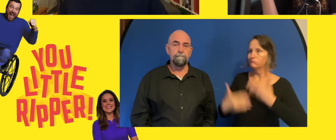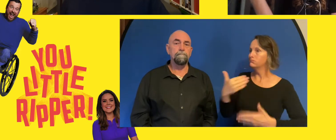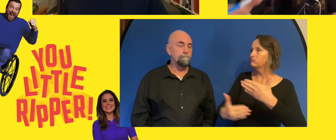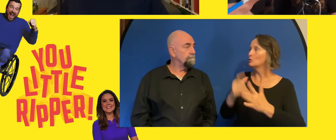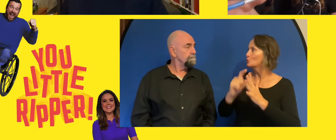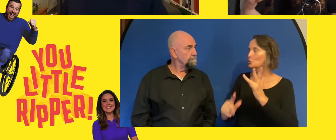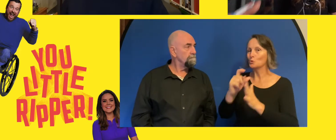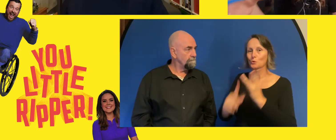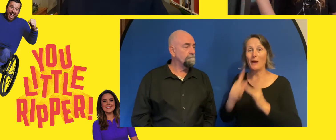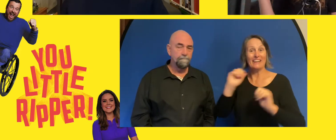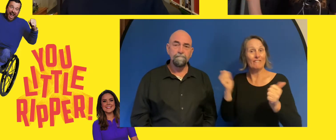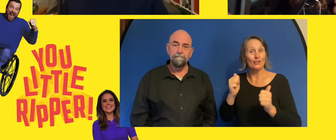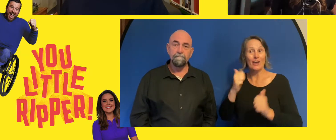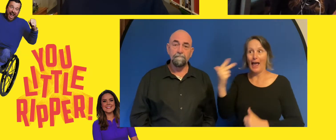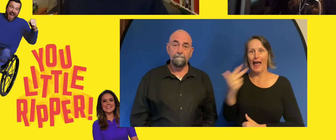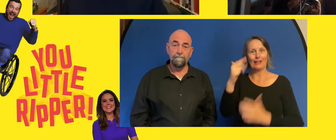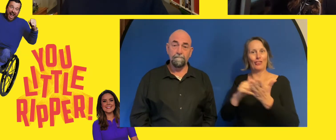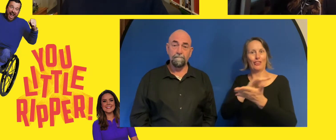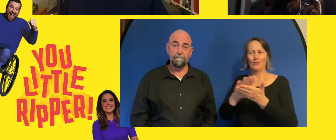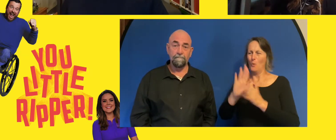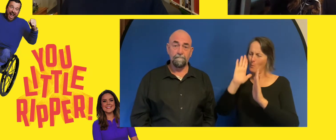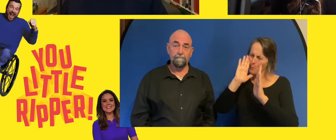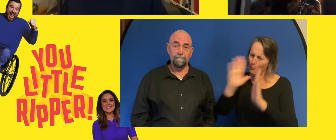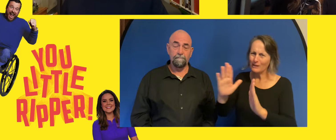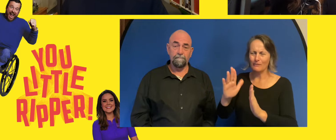overall. Wonderful for Pat and his guy. That was